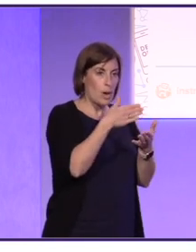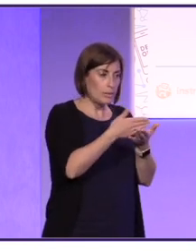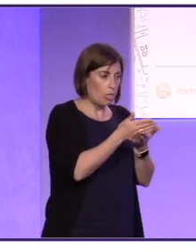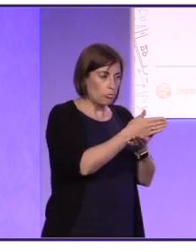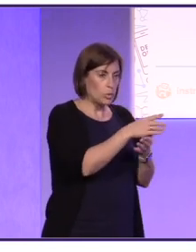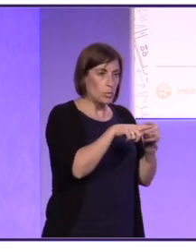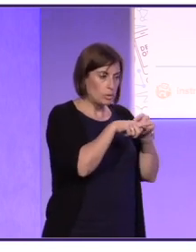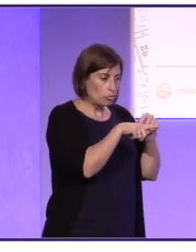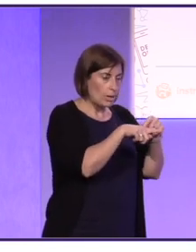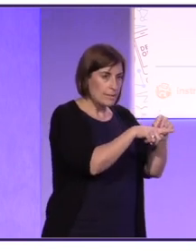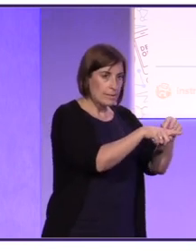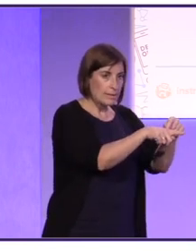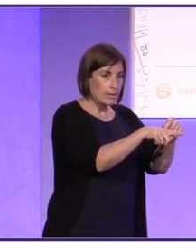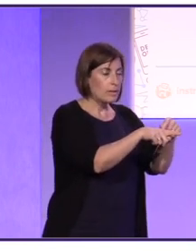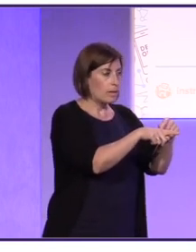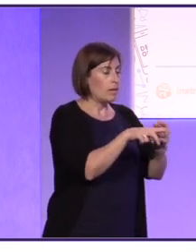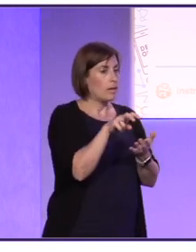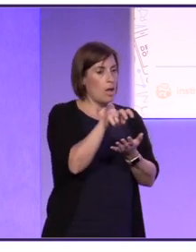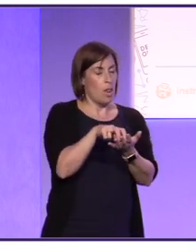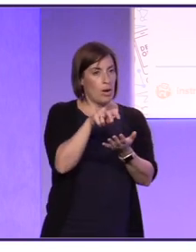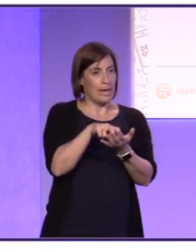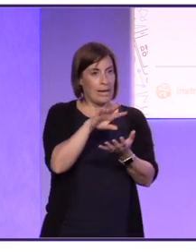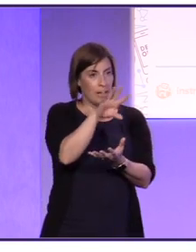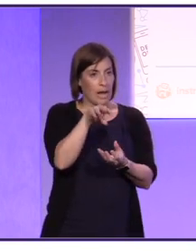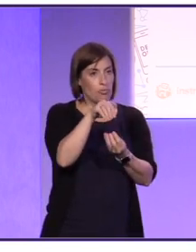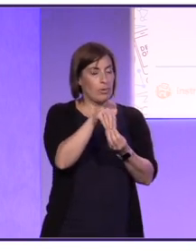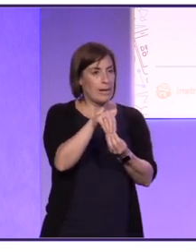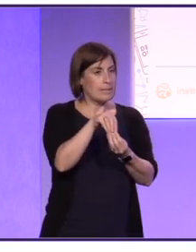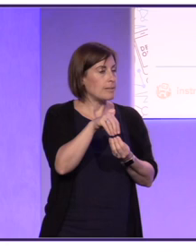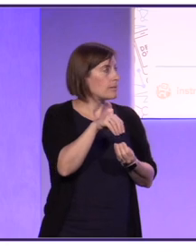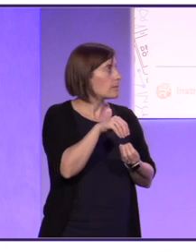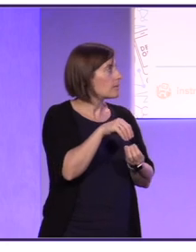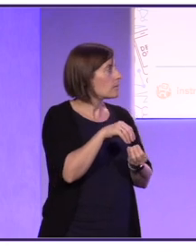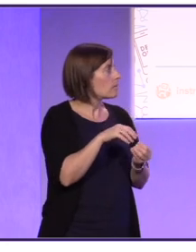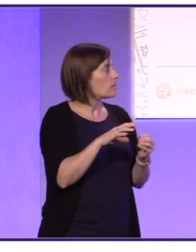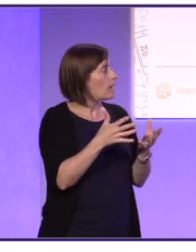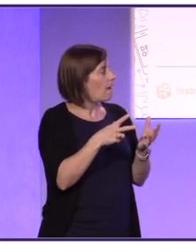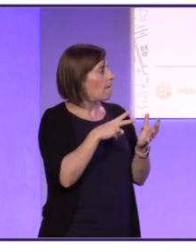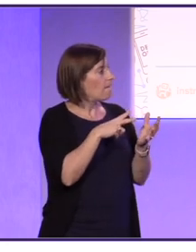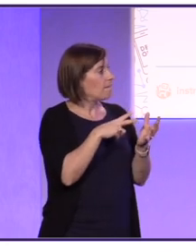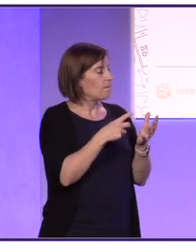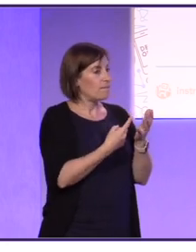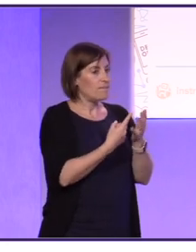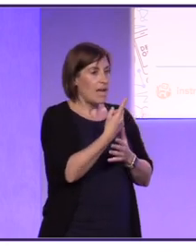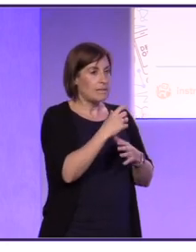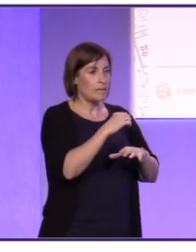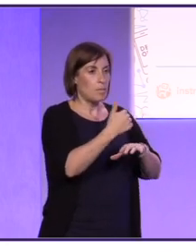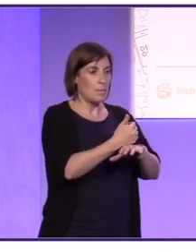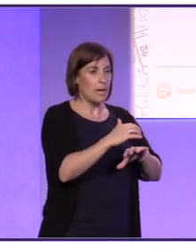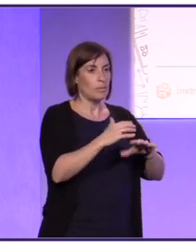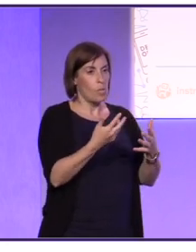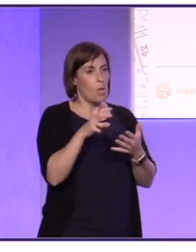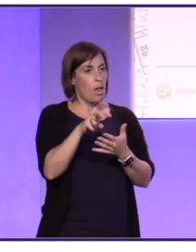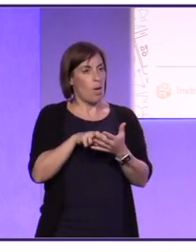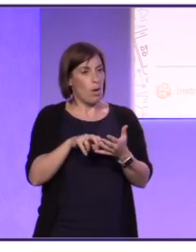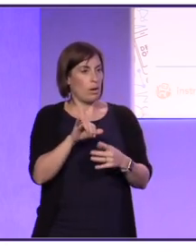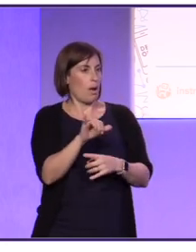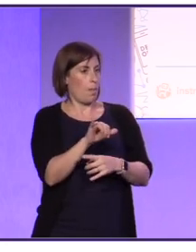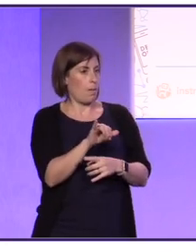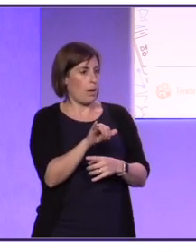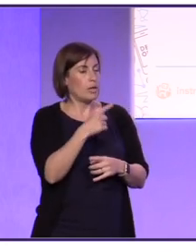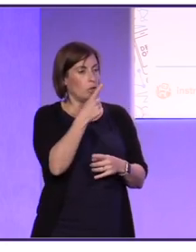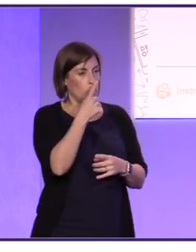I aggregated logging as well, whether that be event-based or purely logs. You need to be